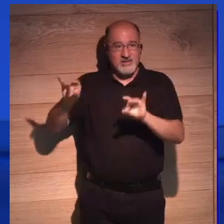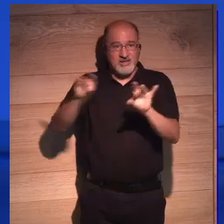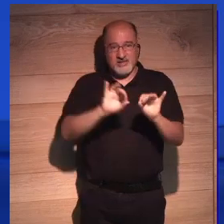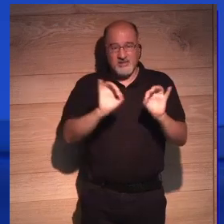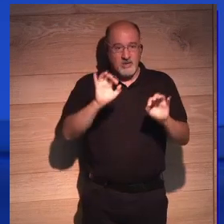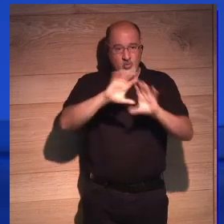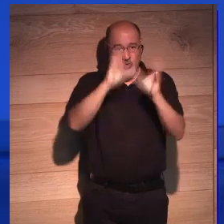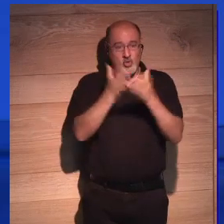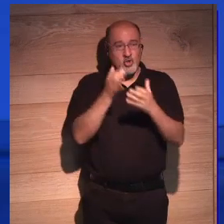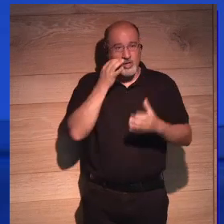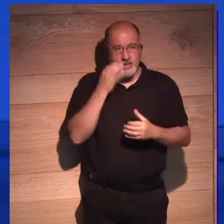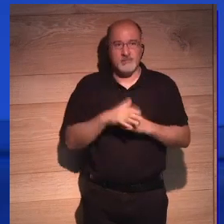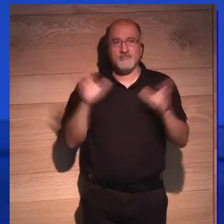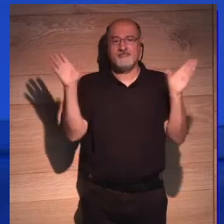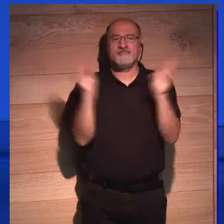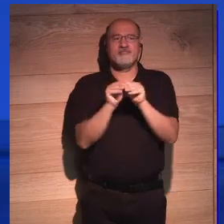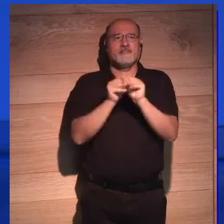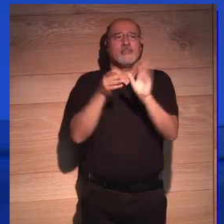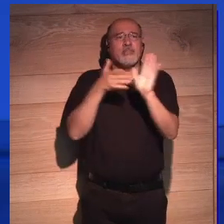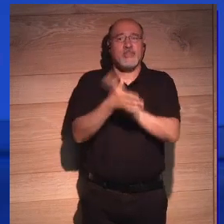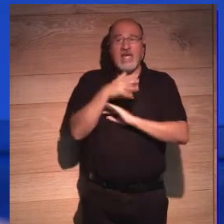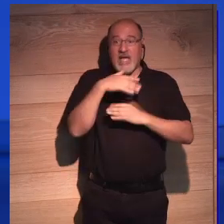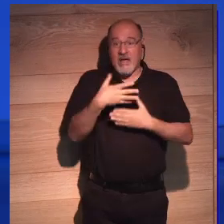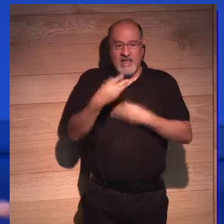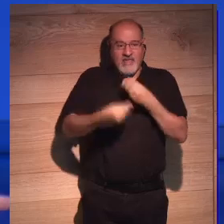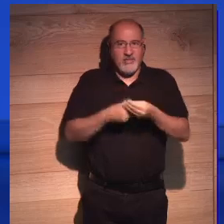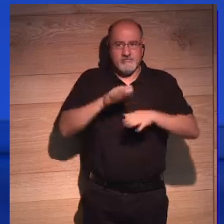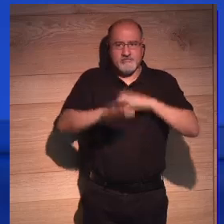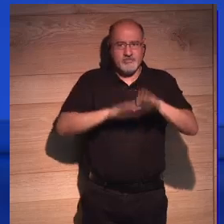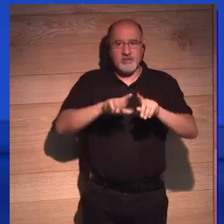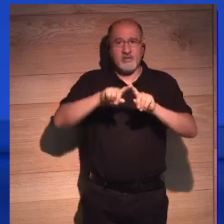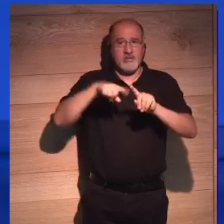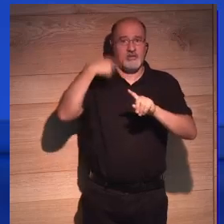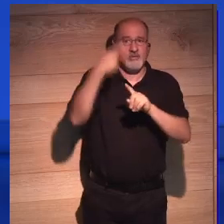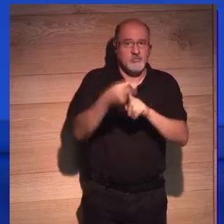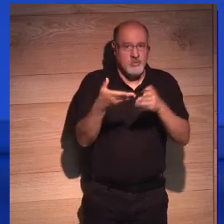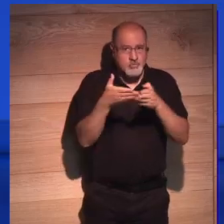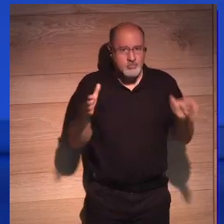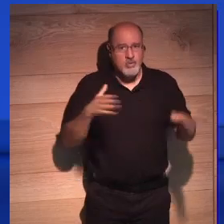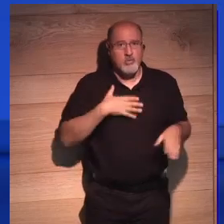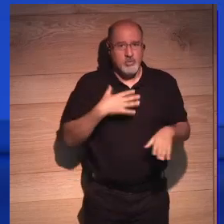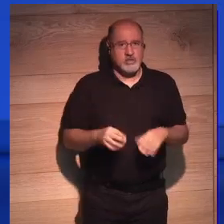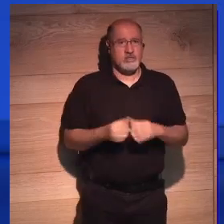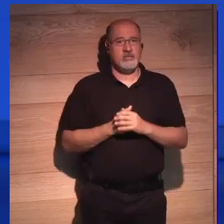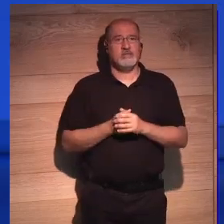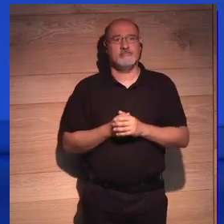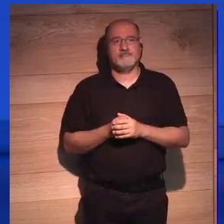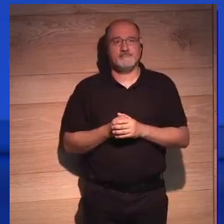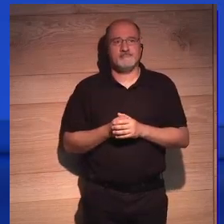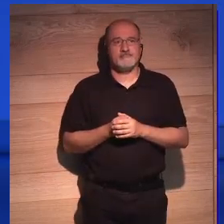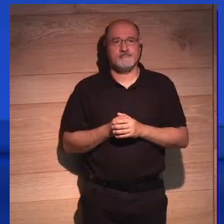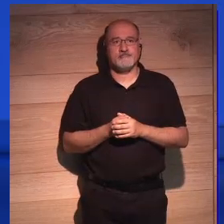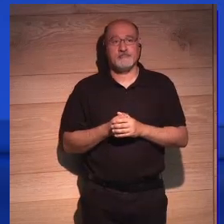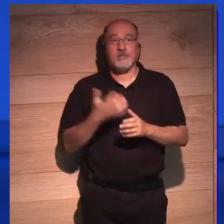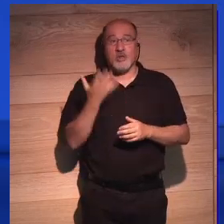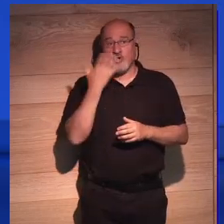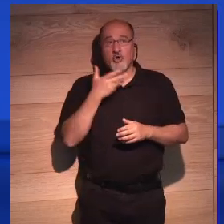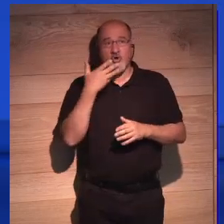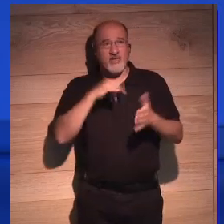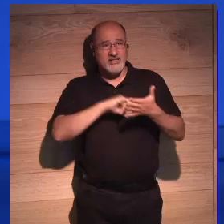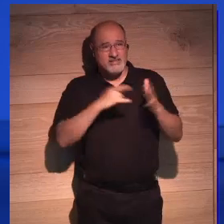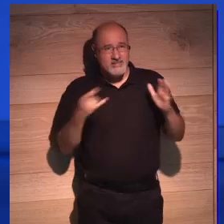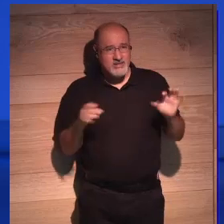to do in order to unlock this creative potential that we've talked about. This, you may be familiar with the technology adoption